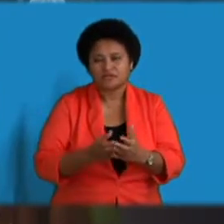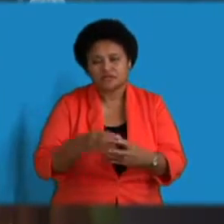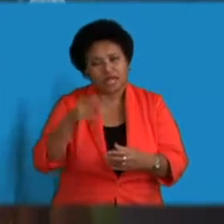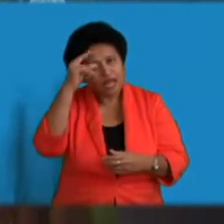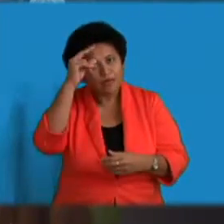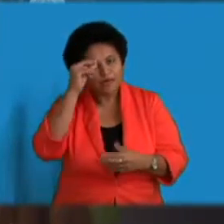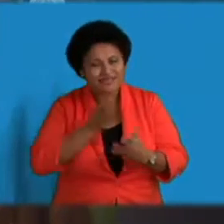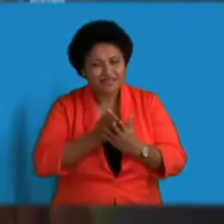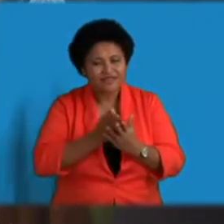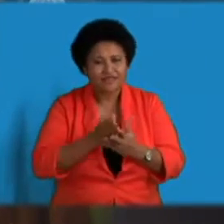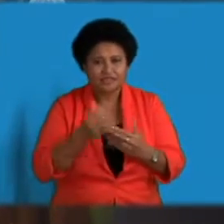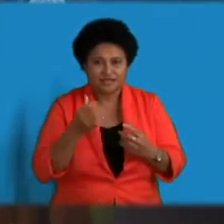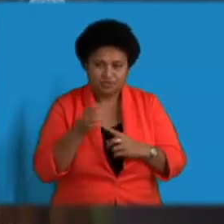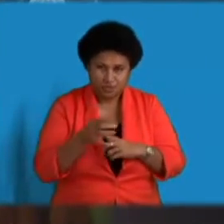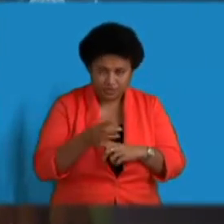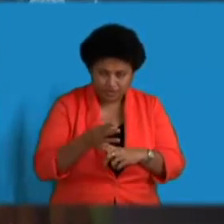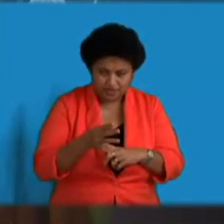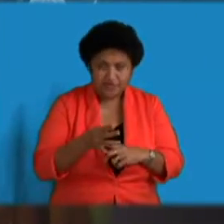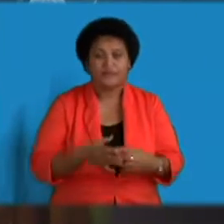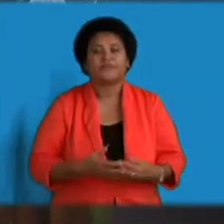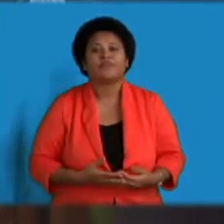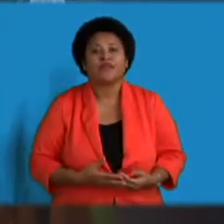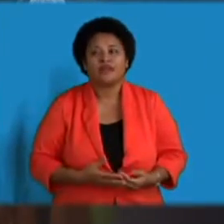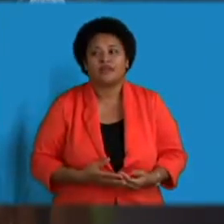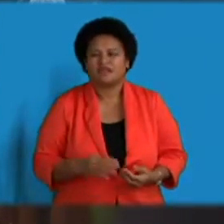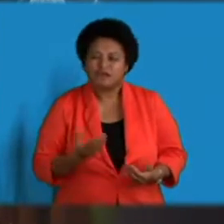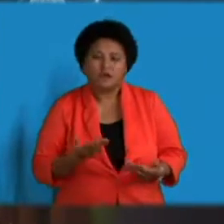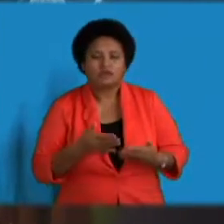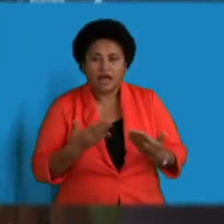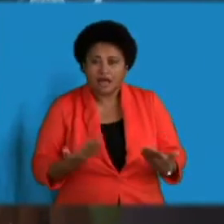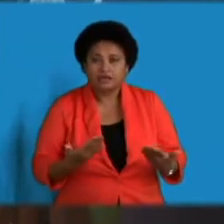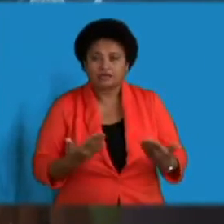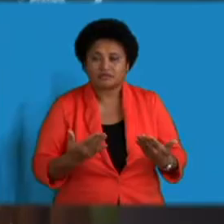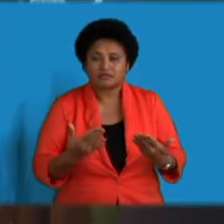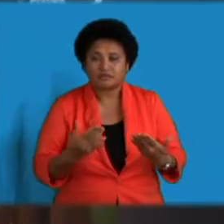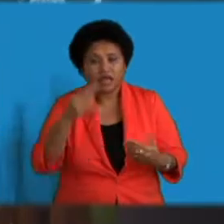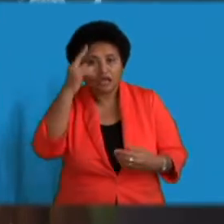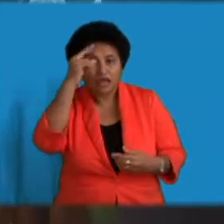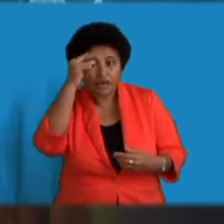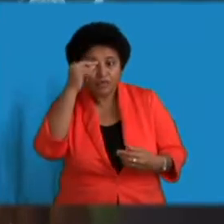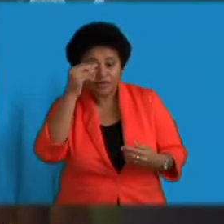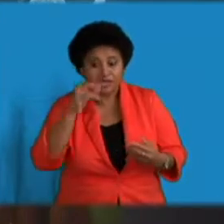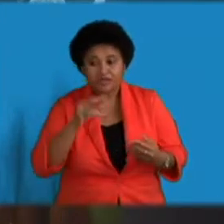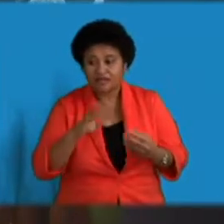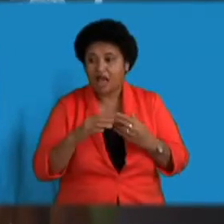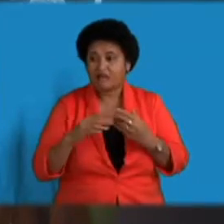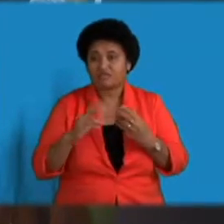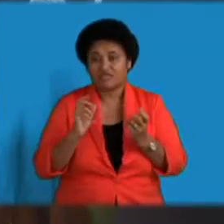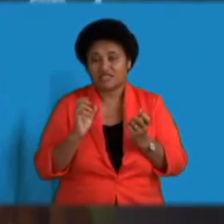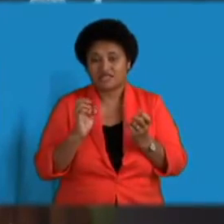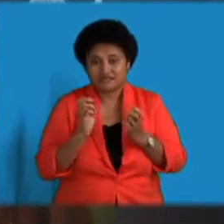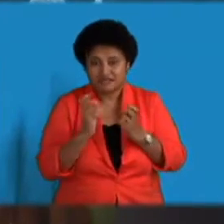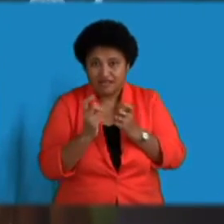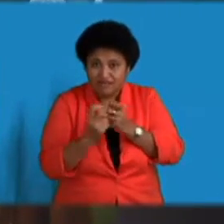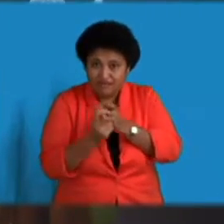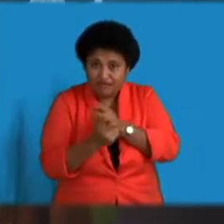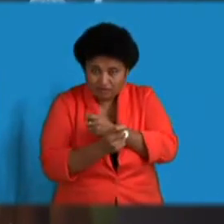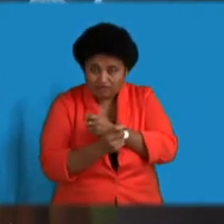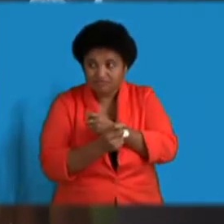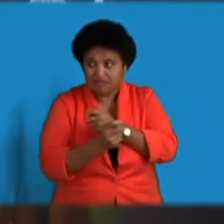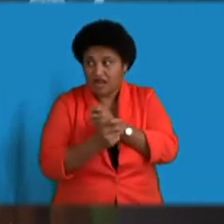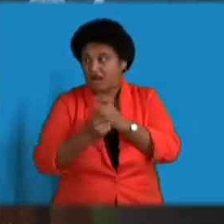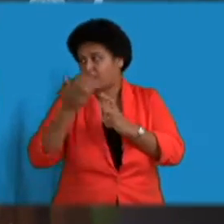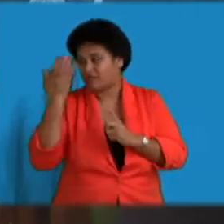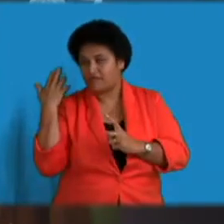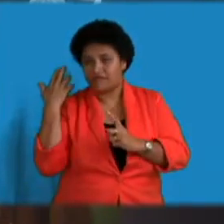library development in Fiji has evolved and transformed drastically over the last 5 decades. The Ministry of